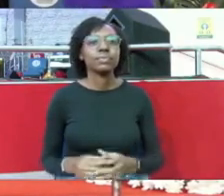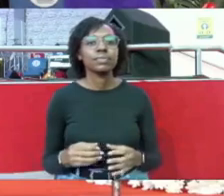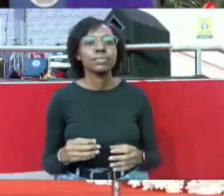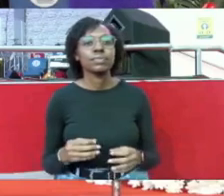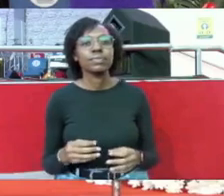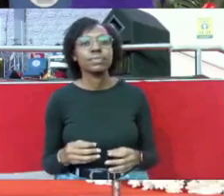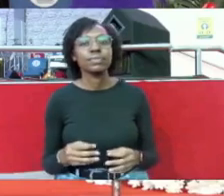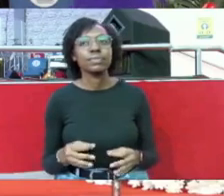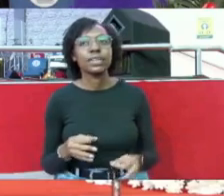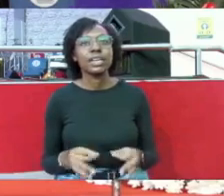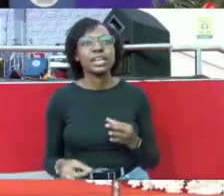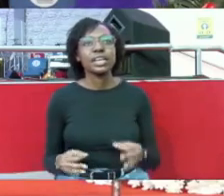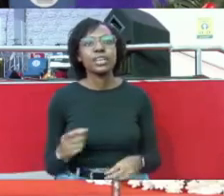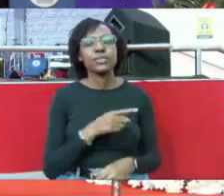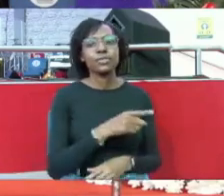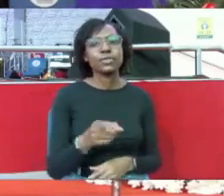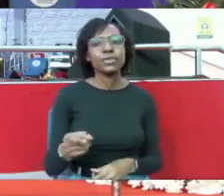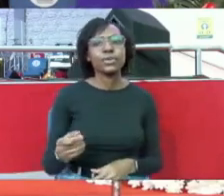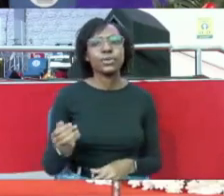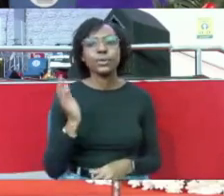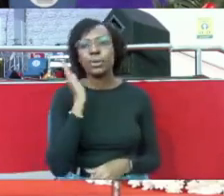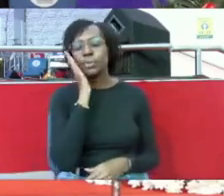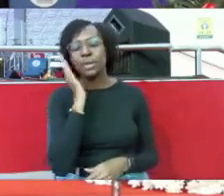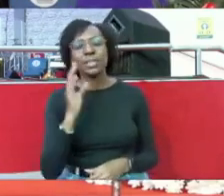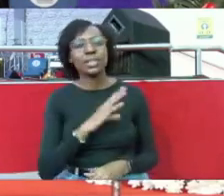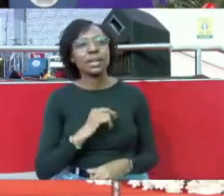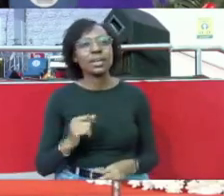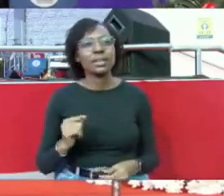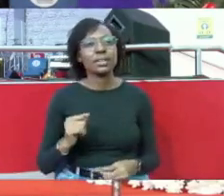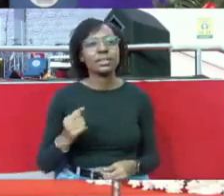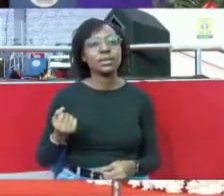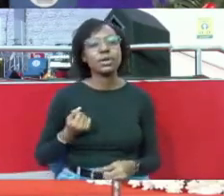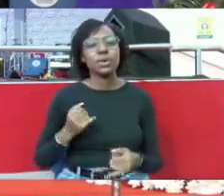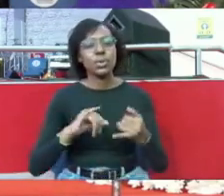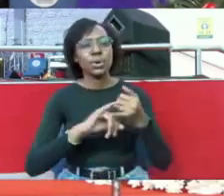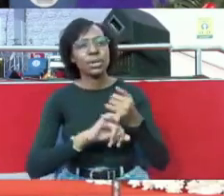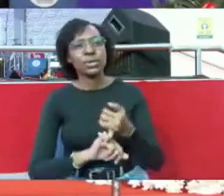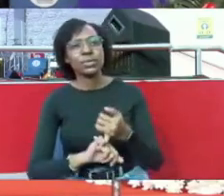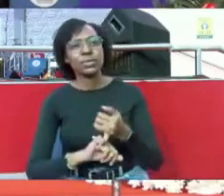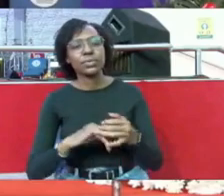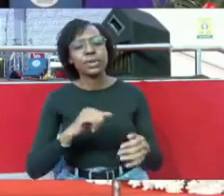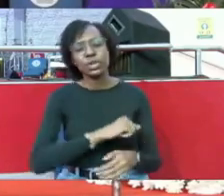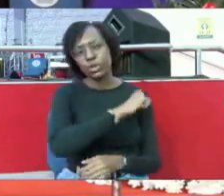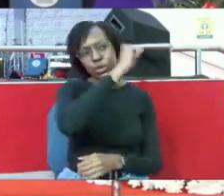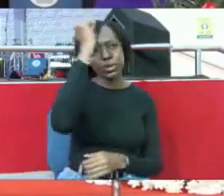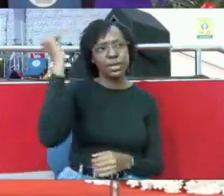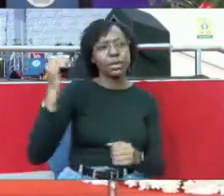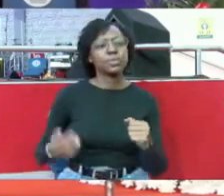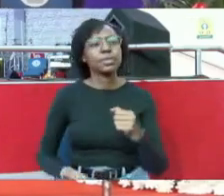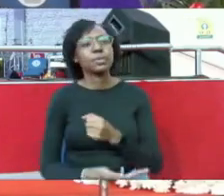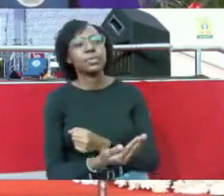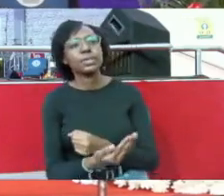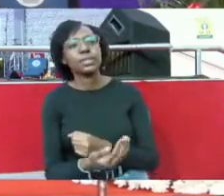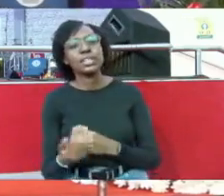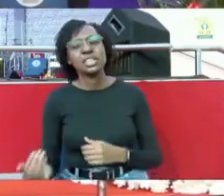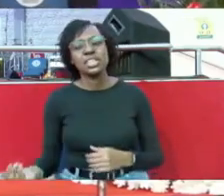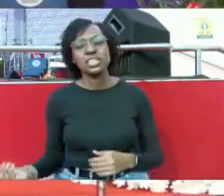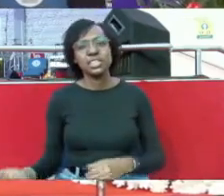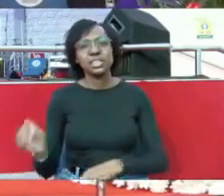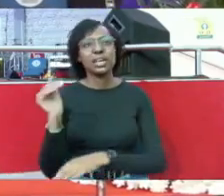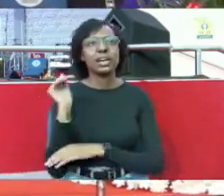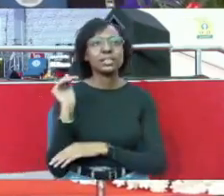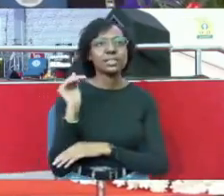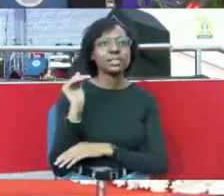If you're a mother and a wife, kama wewe ni mama, you wake up in the morning and the children are asking you where the